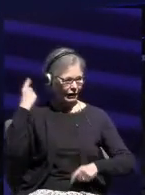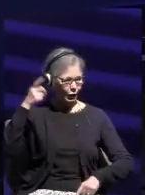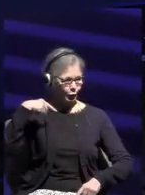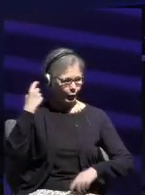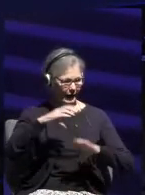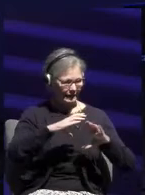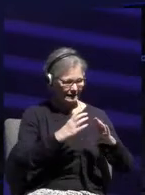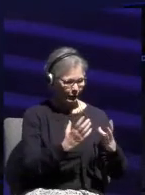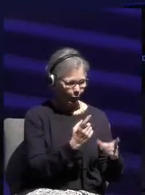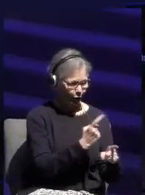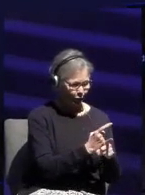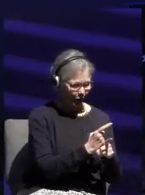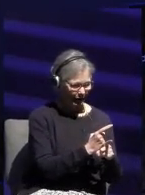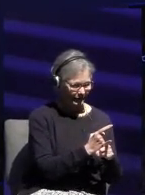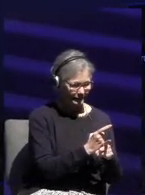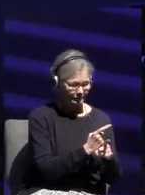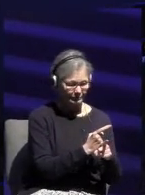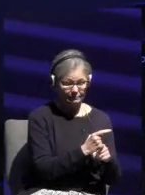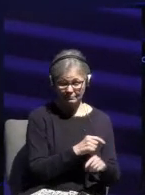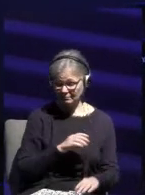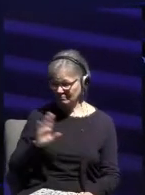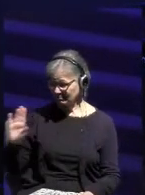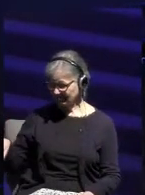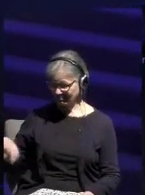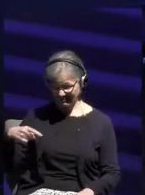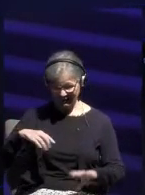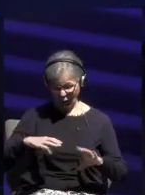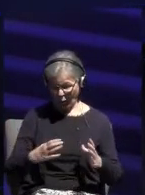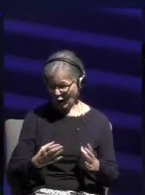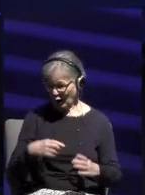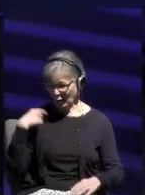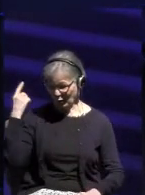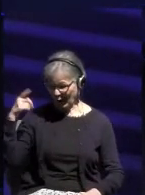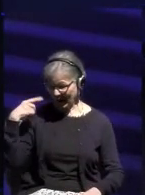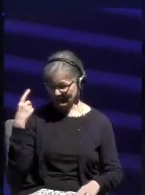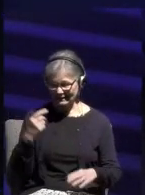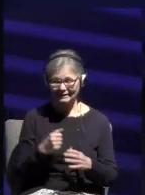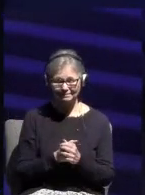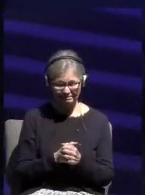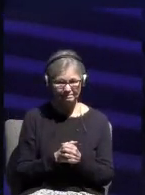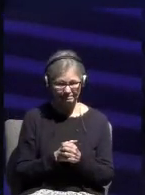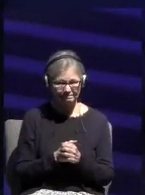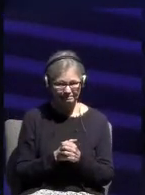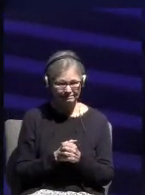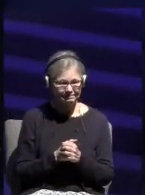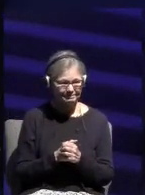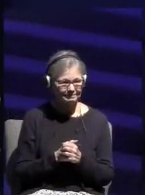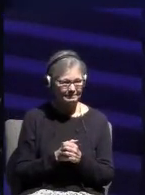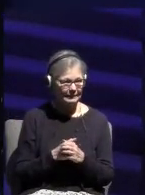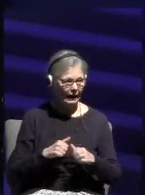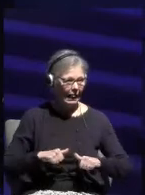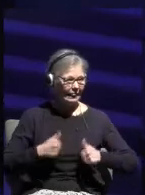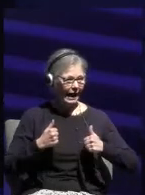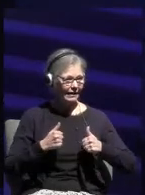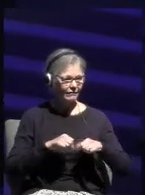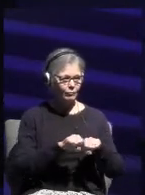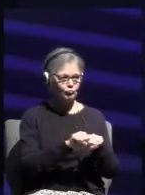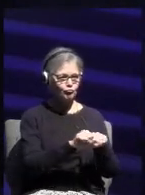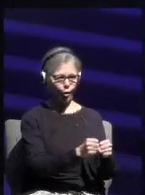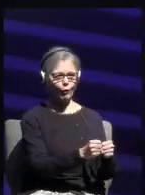world. Turn to your neighbor and say, it's crazy, crazy, crazy, crazy. Life is broken. Don't you know